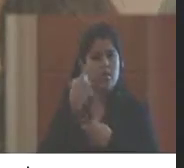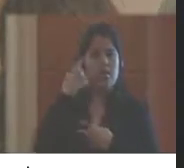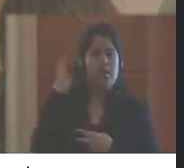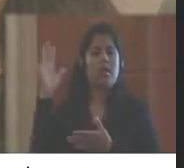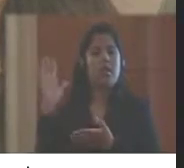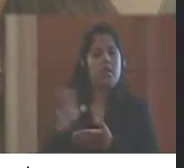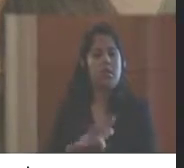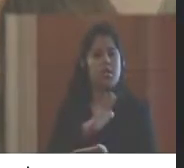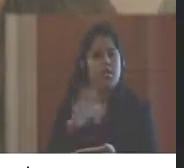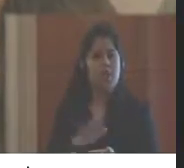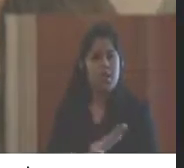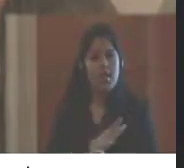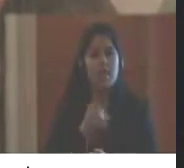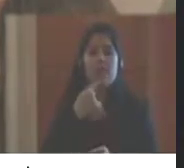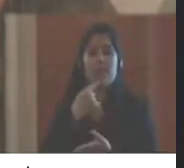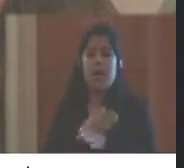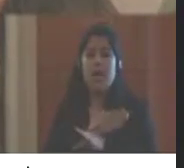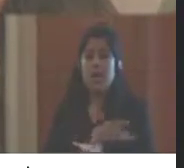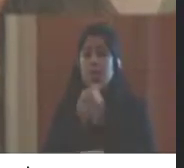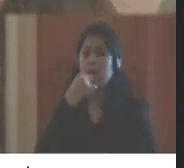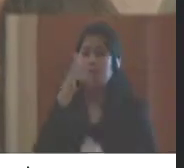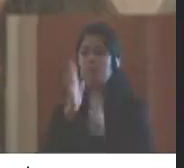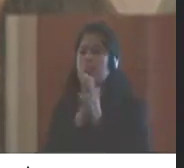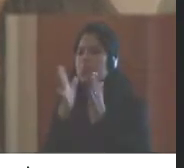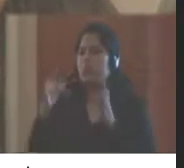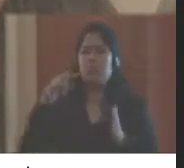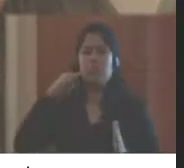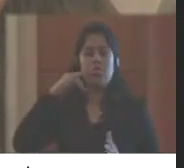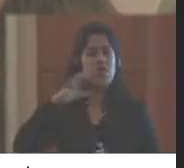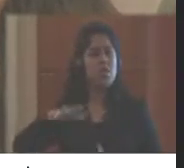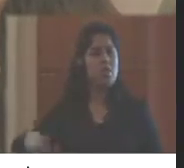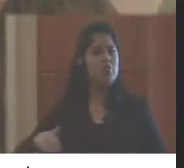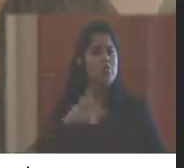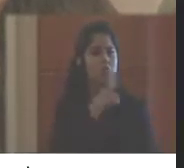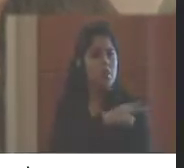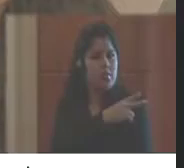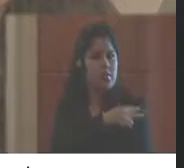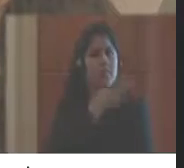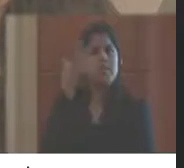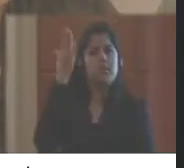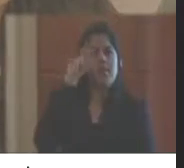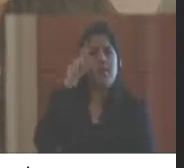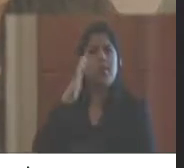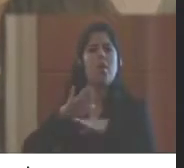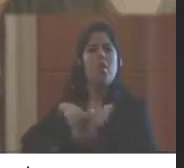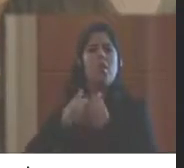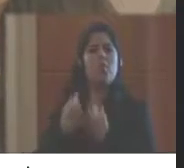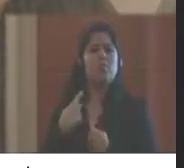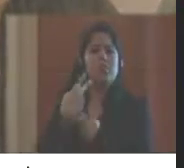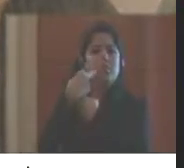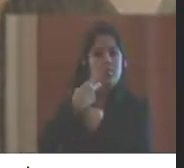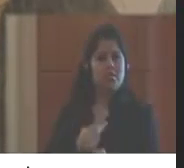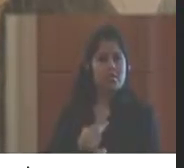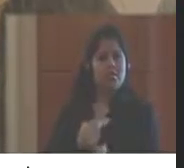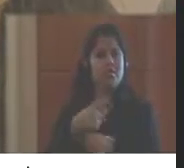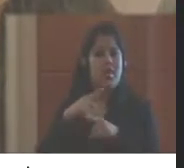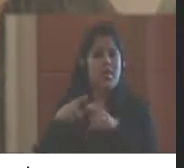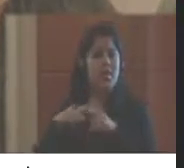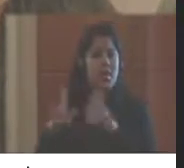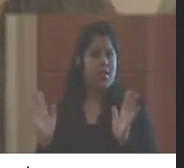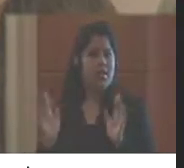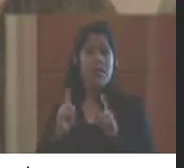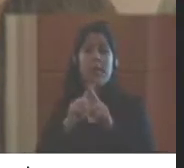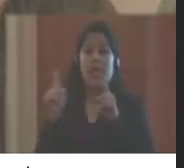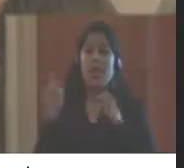know how to protect themselves in a situation of crisis. But risk as a theme for managing